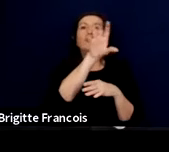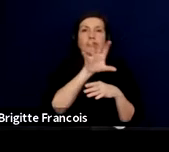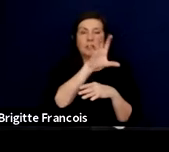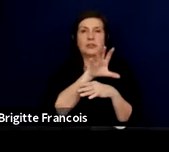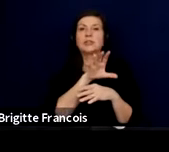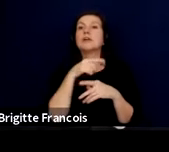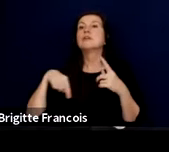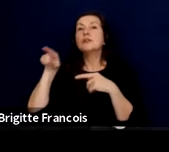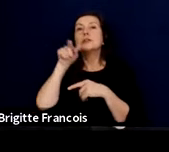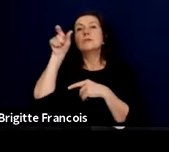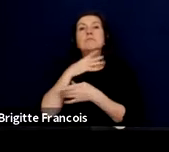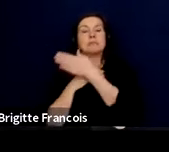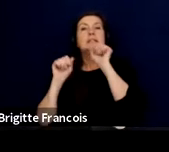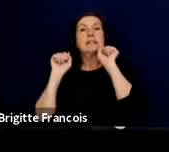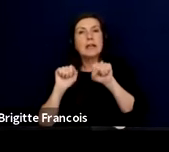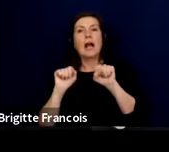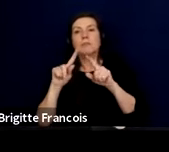ask for